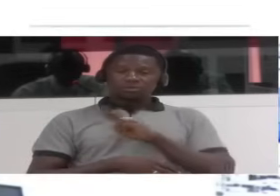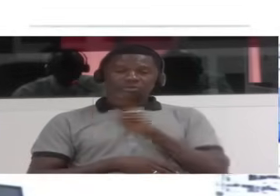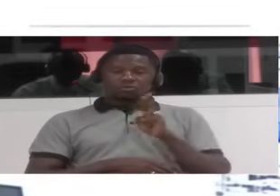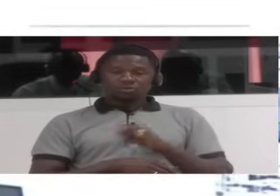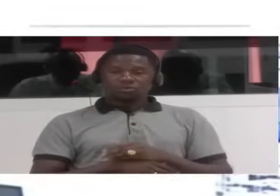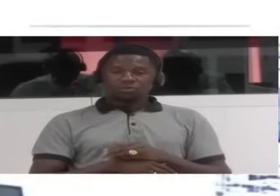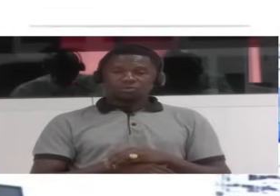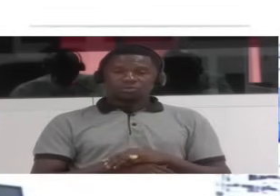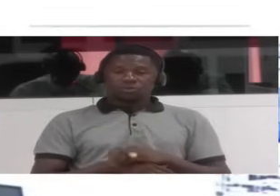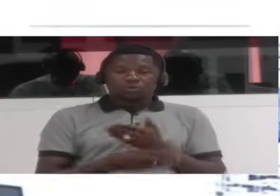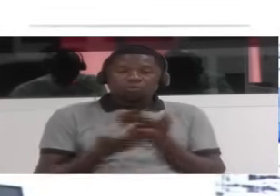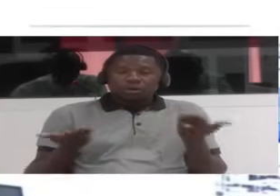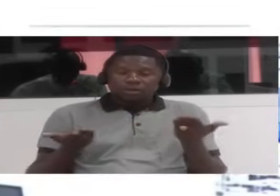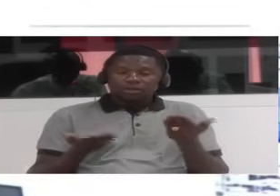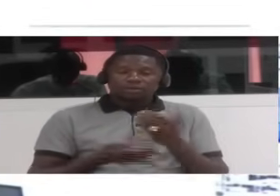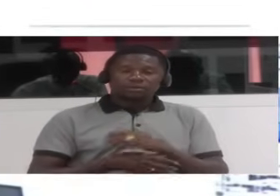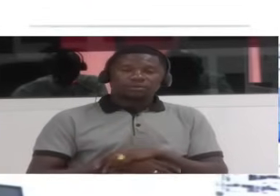Why?